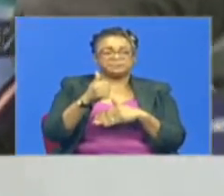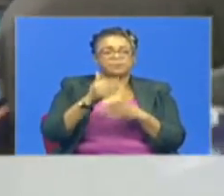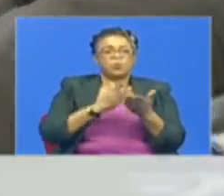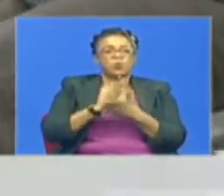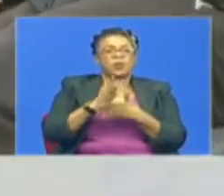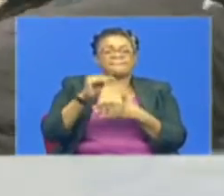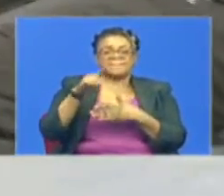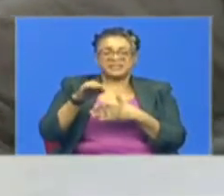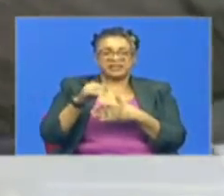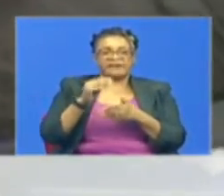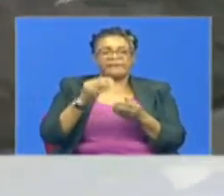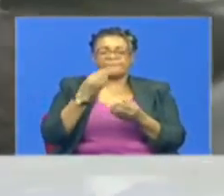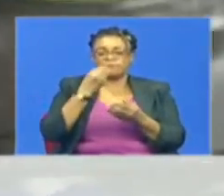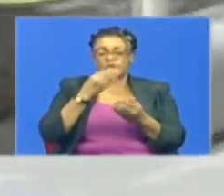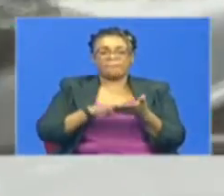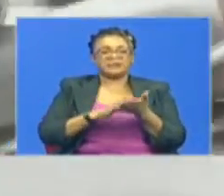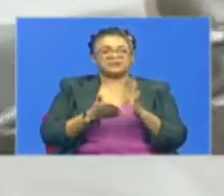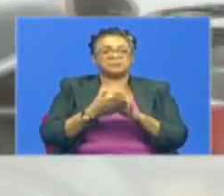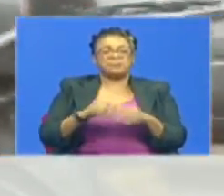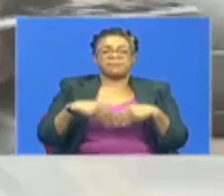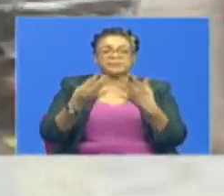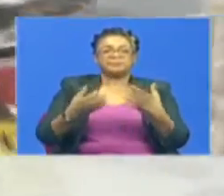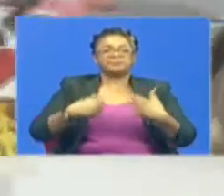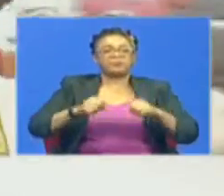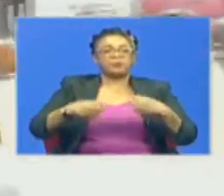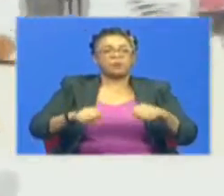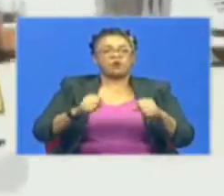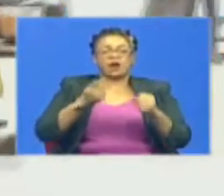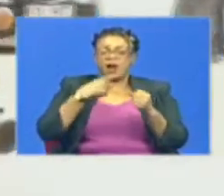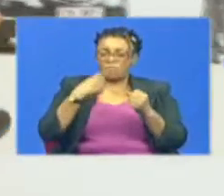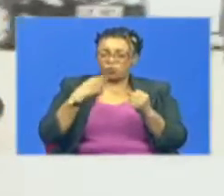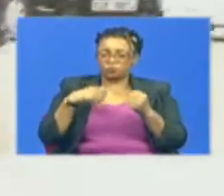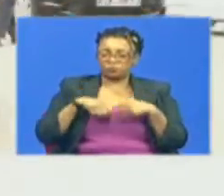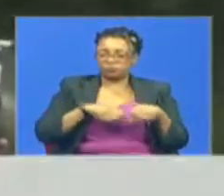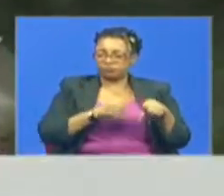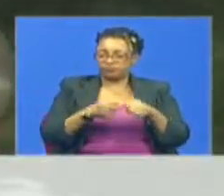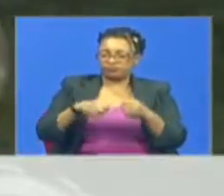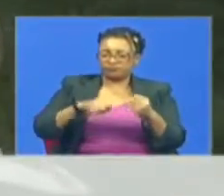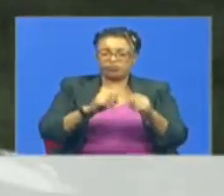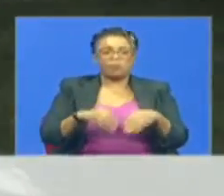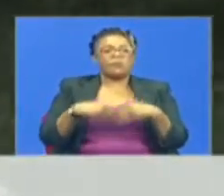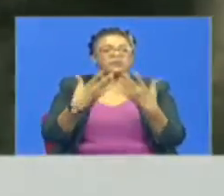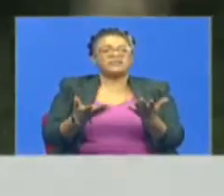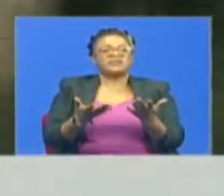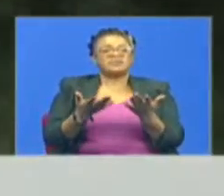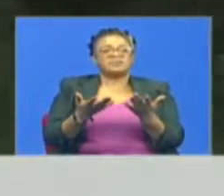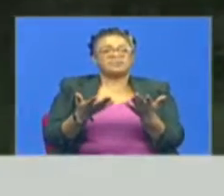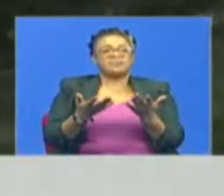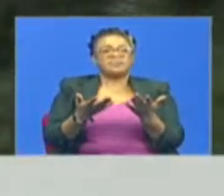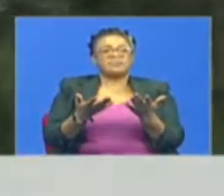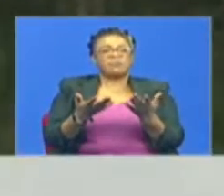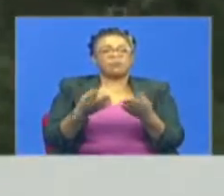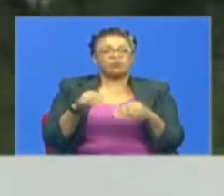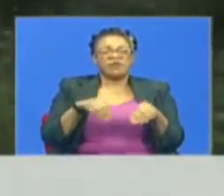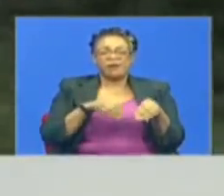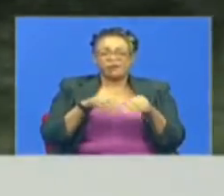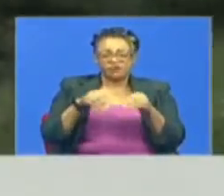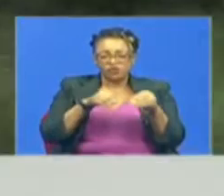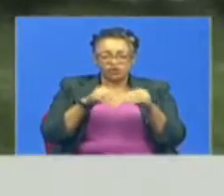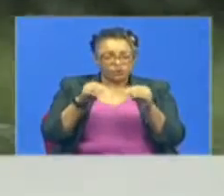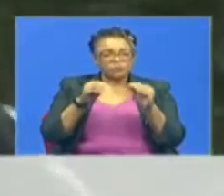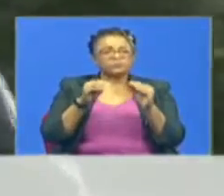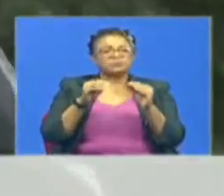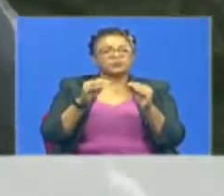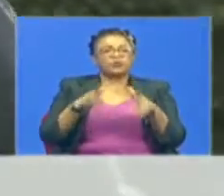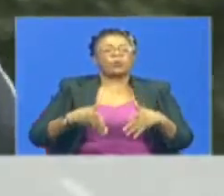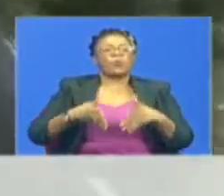is packed and given to a motorbike rider who embarks on a journey to deliver it. We followed up the rider along the way